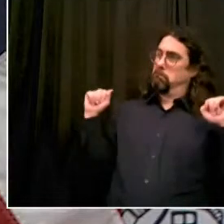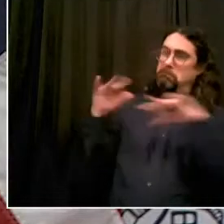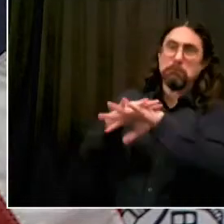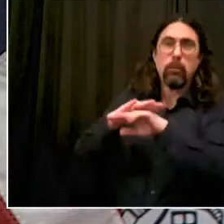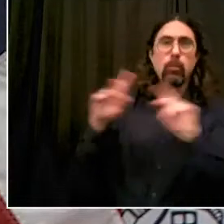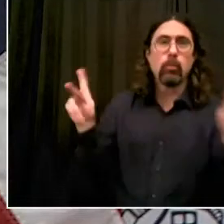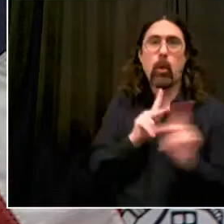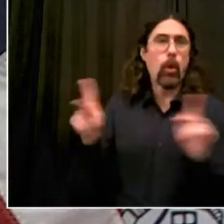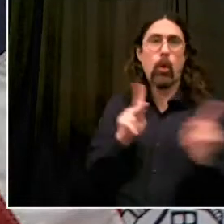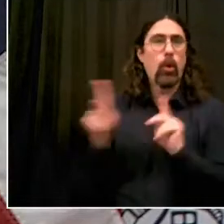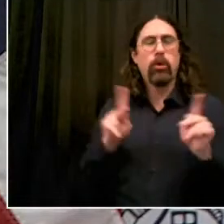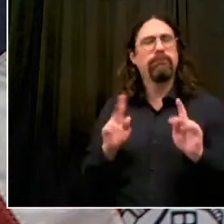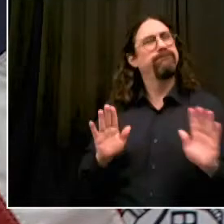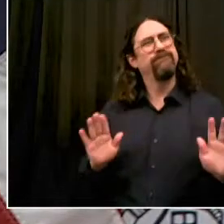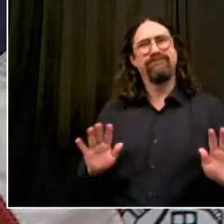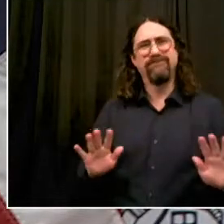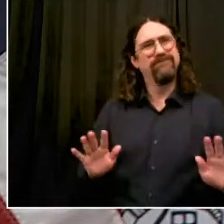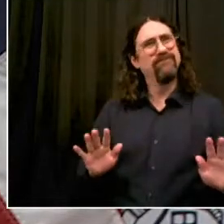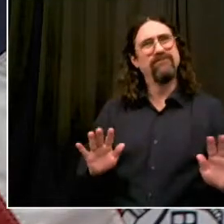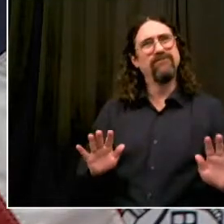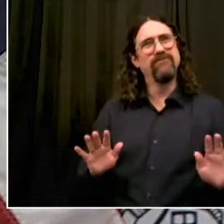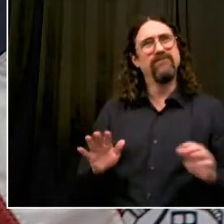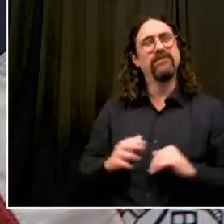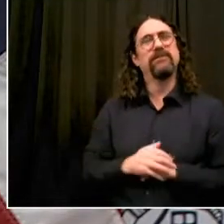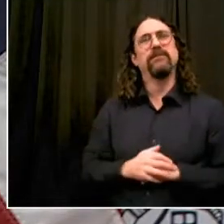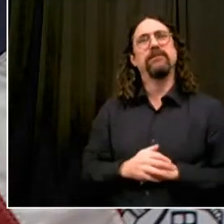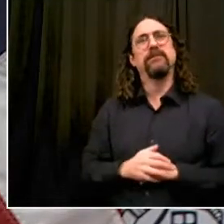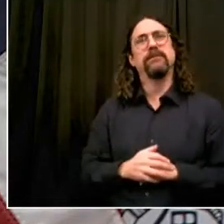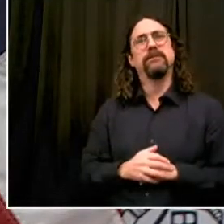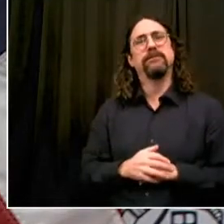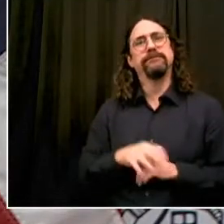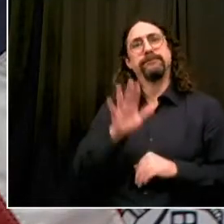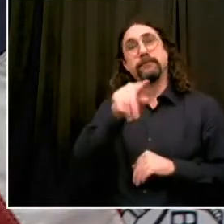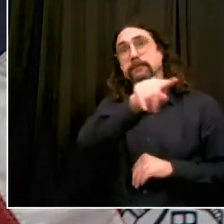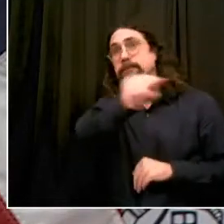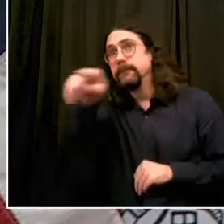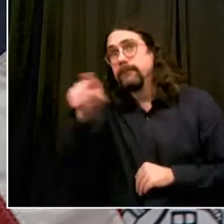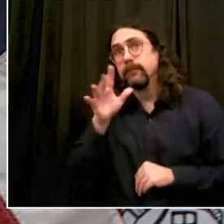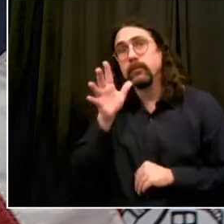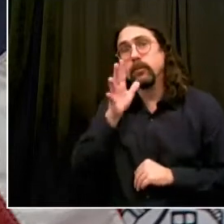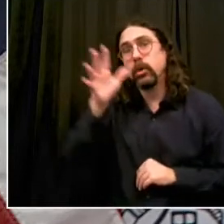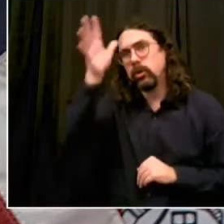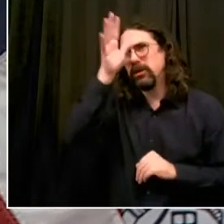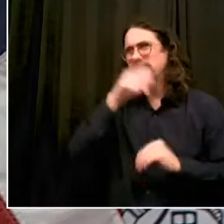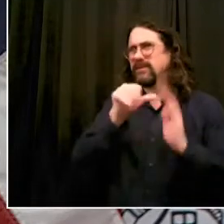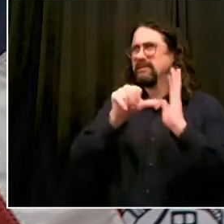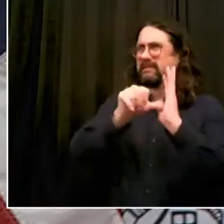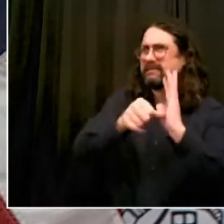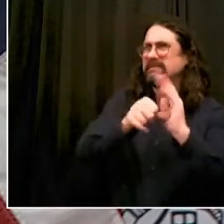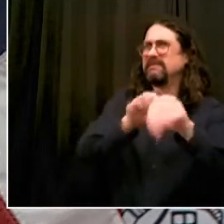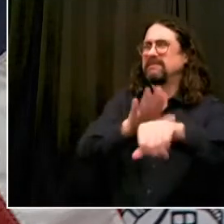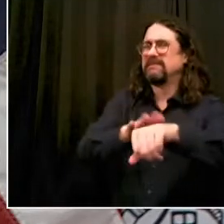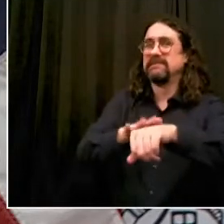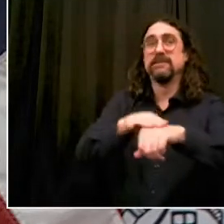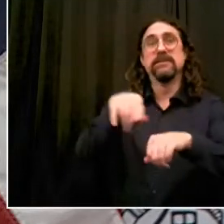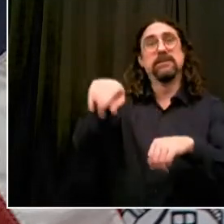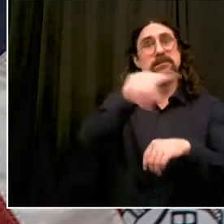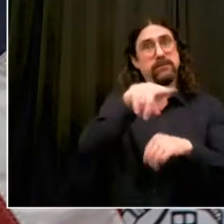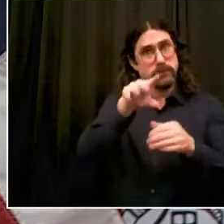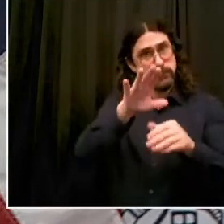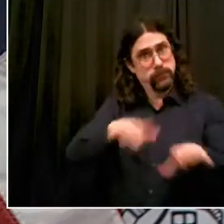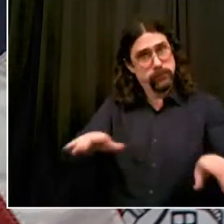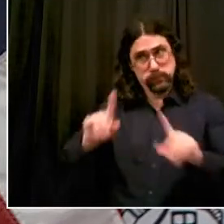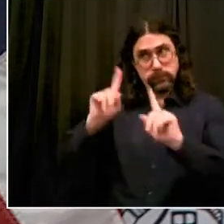consent form. If you have any questions or concerns, our school team and our health and hospitals team will always be available to talk to you in multiple